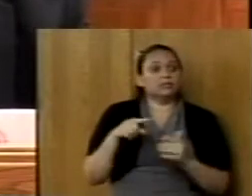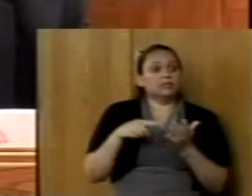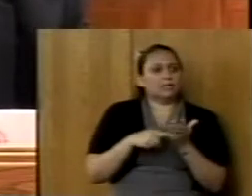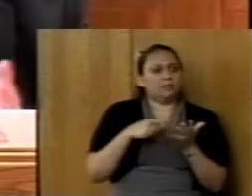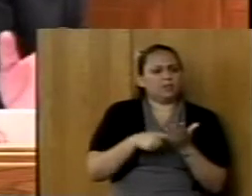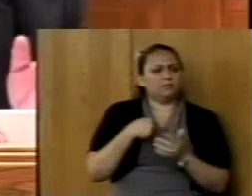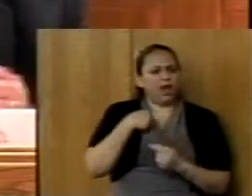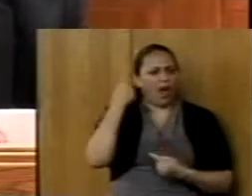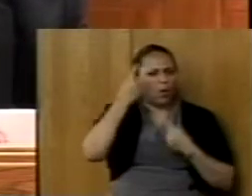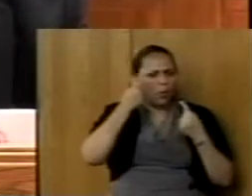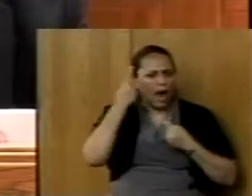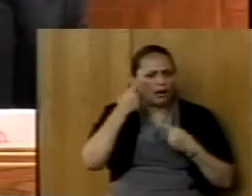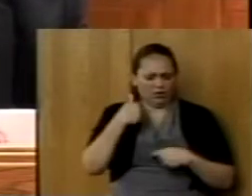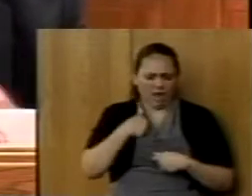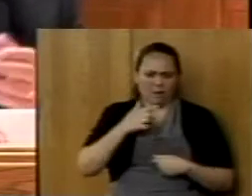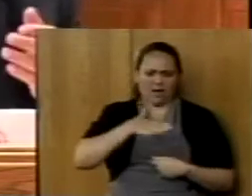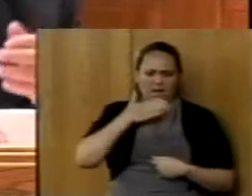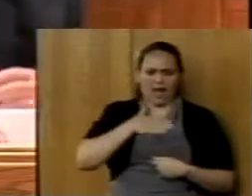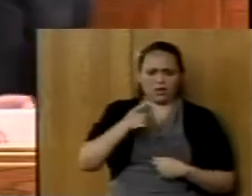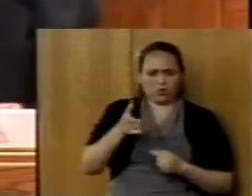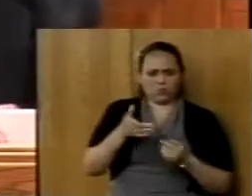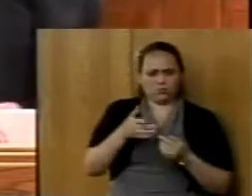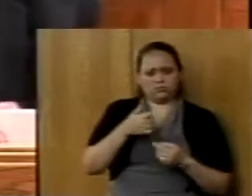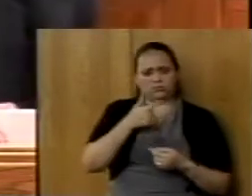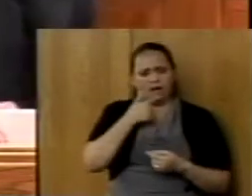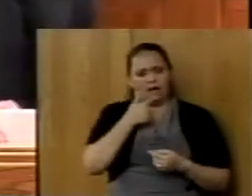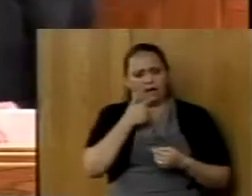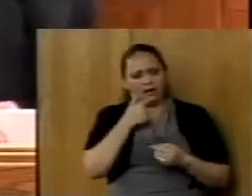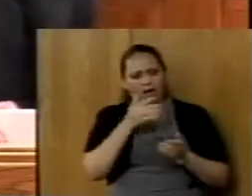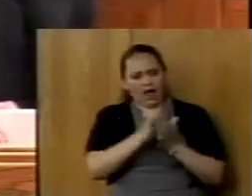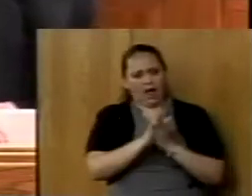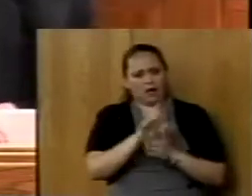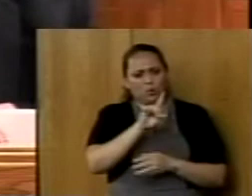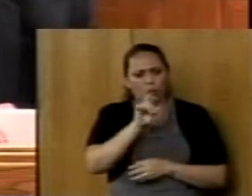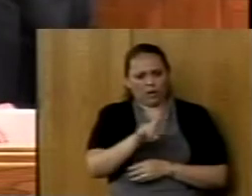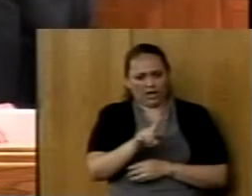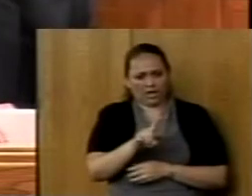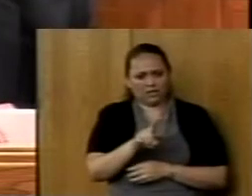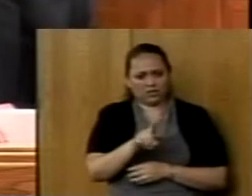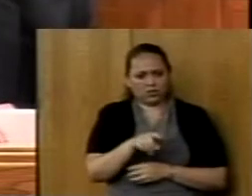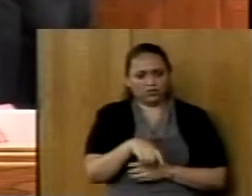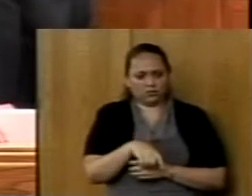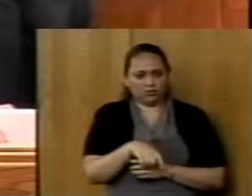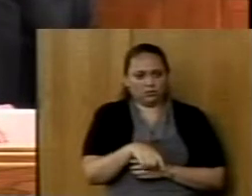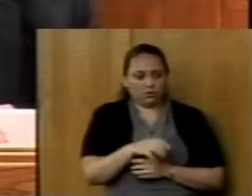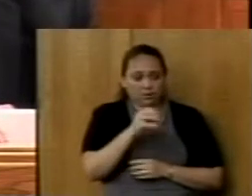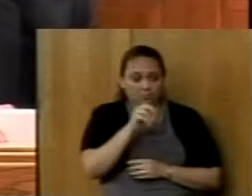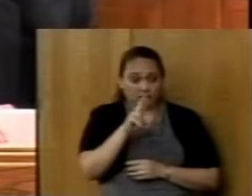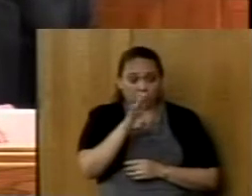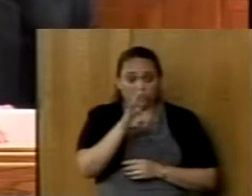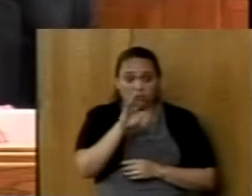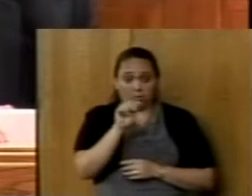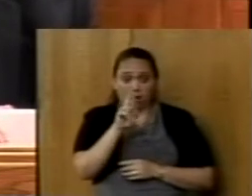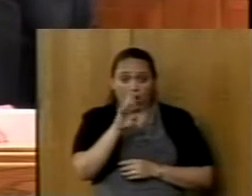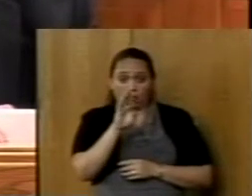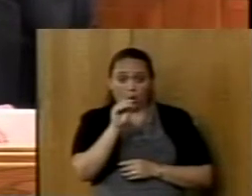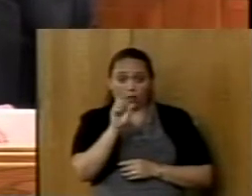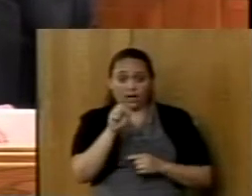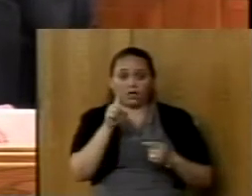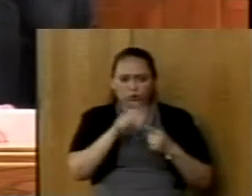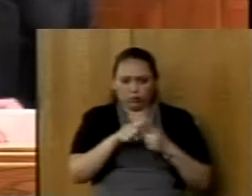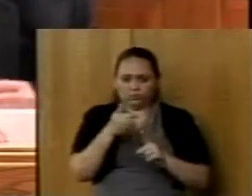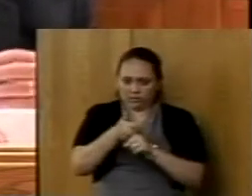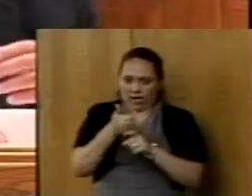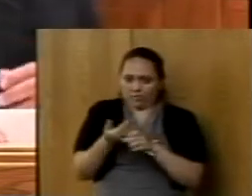Sometimes I wonder, and I'm glad you asked that question about, has Mr. Barbosa really clock the distance?